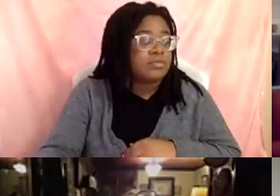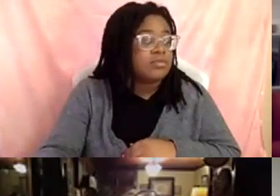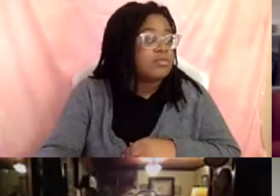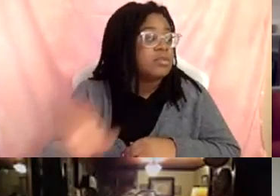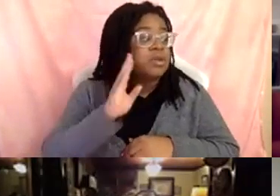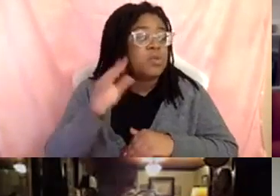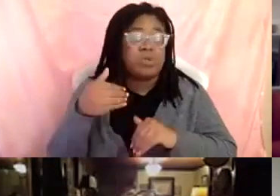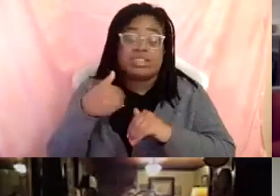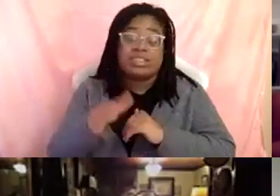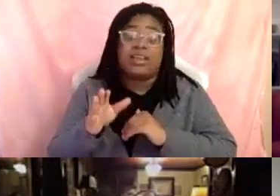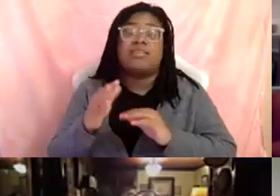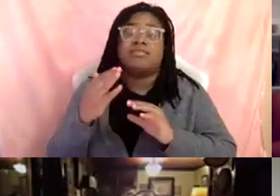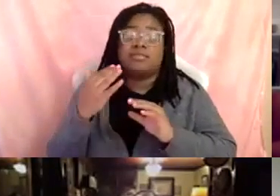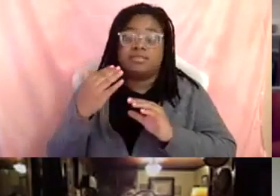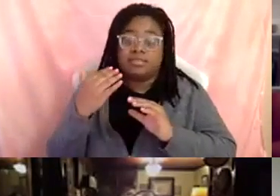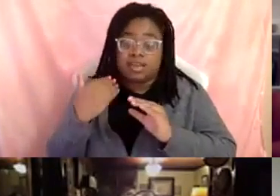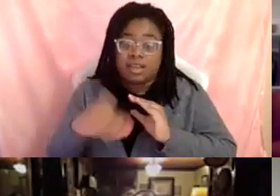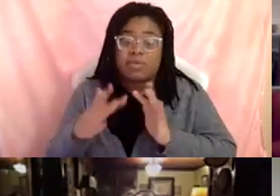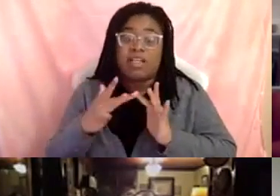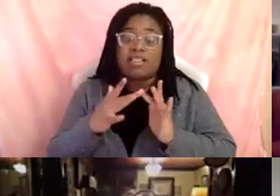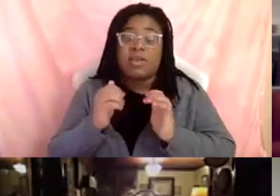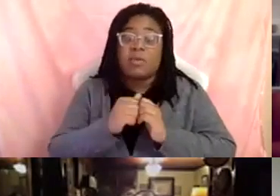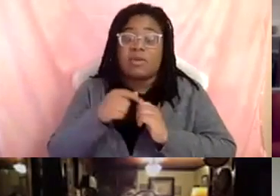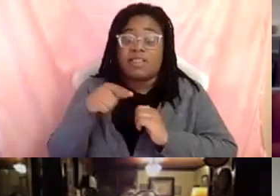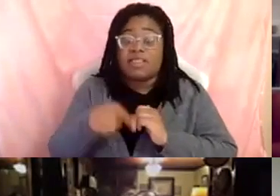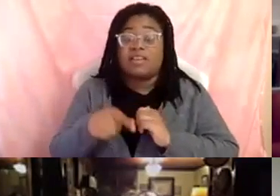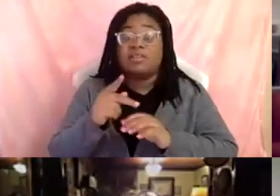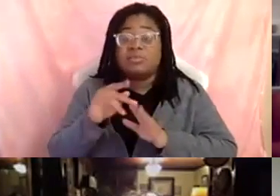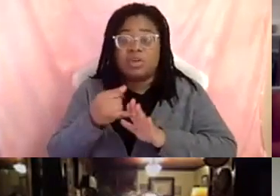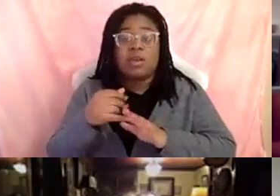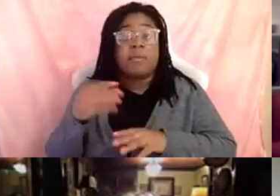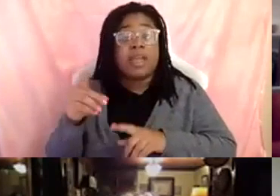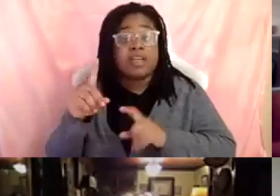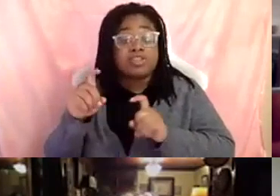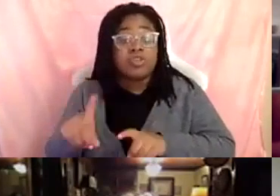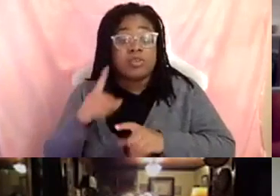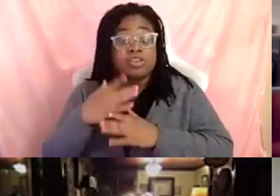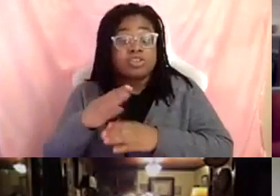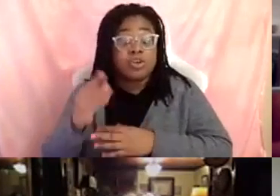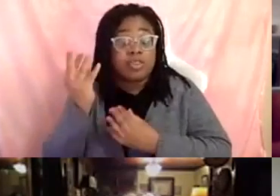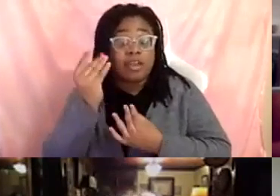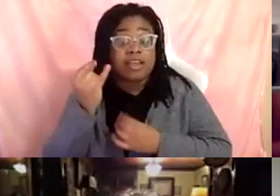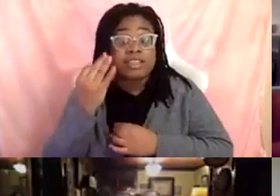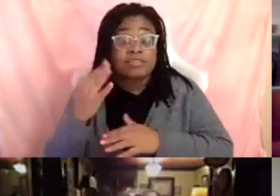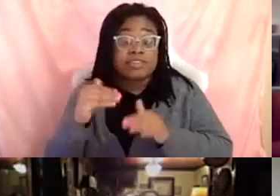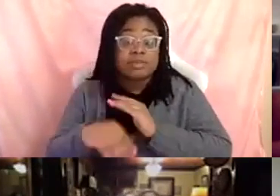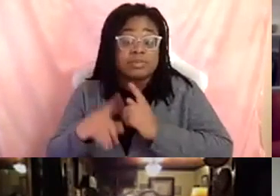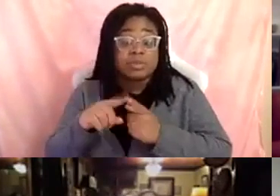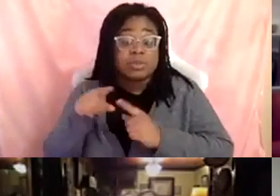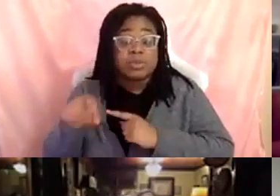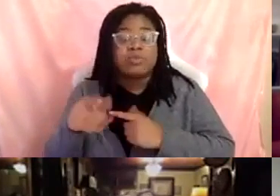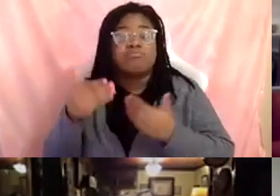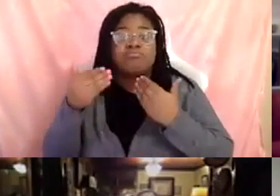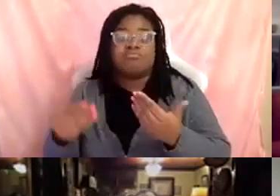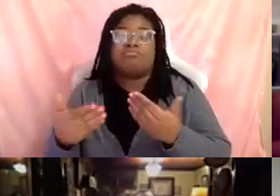related to today's program, and you'll also receive a survey to share your thoughts. If it's accessible to you, we invite you to please come